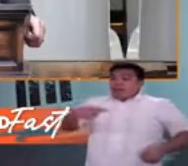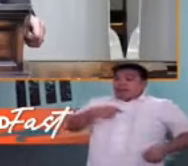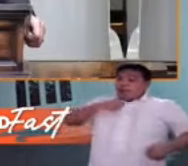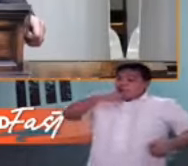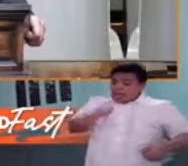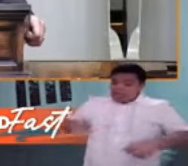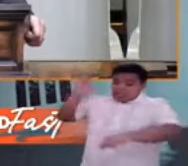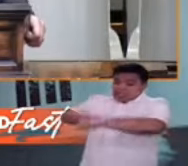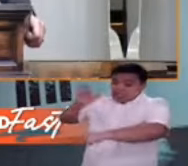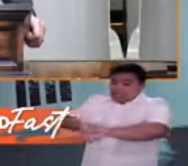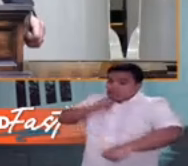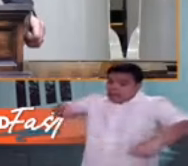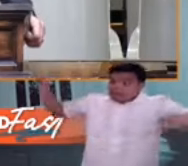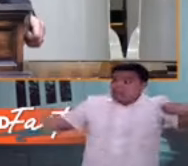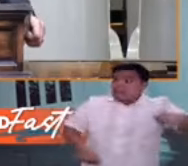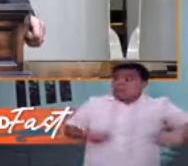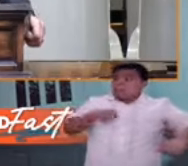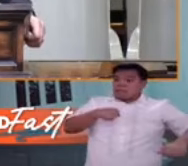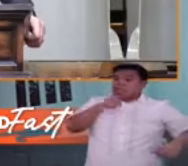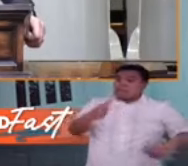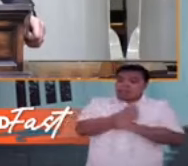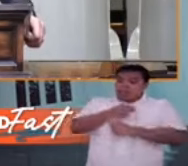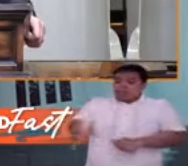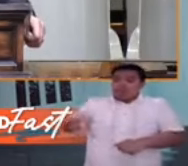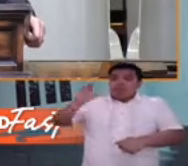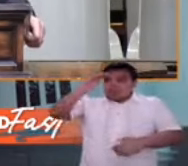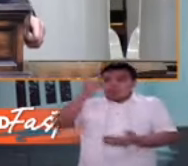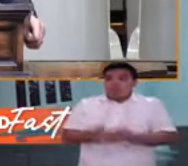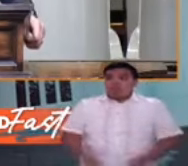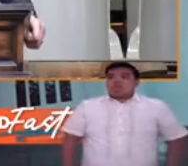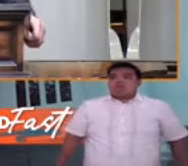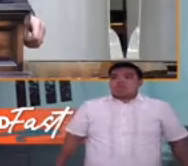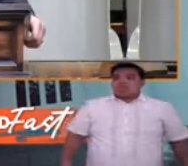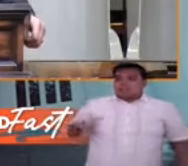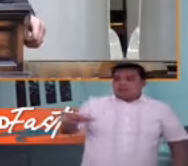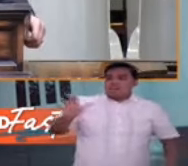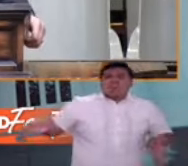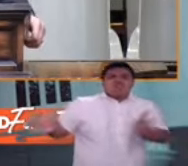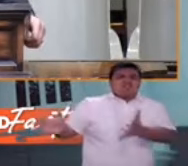hateth his son, but he that loveth him chasteneth him while they're young.